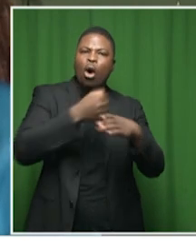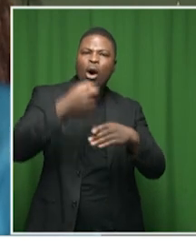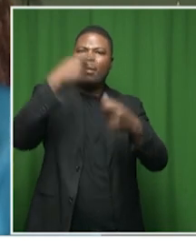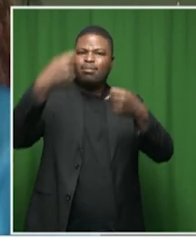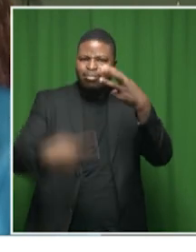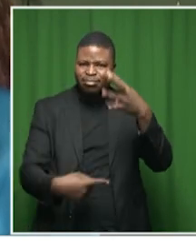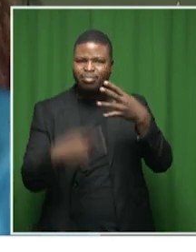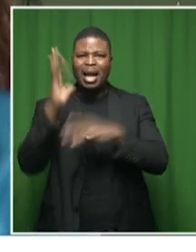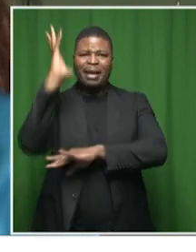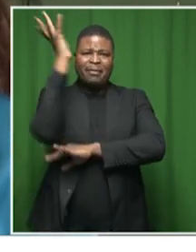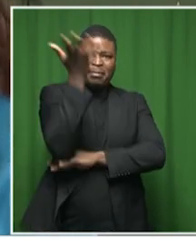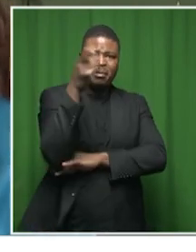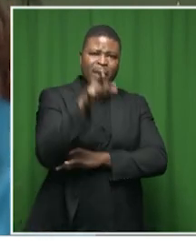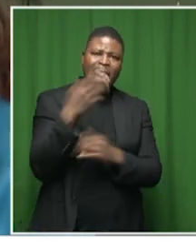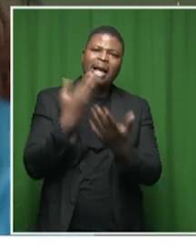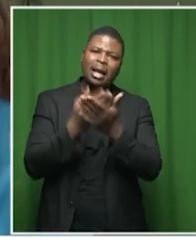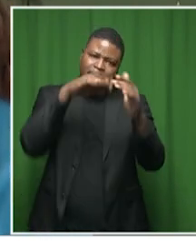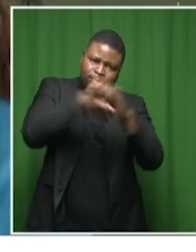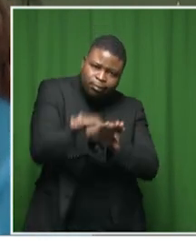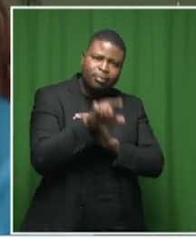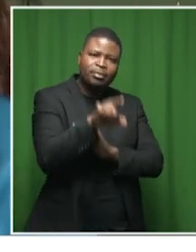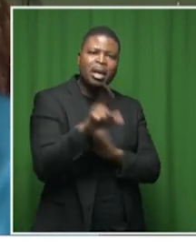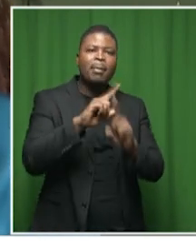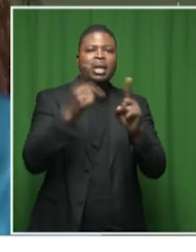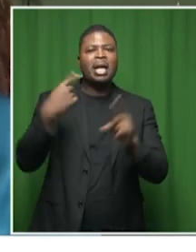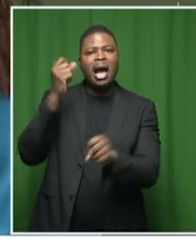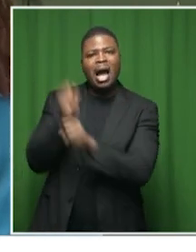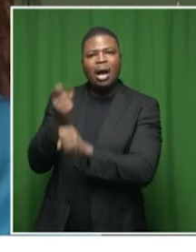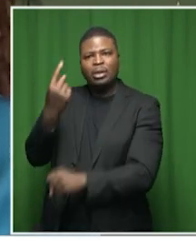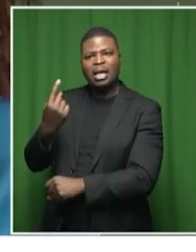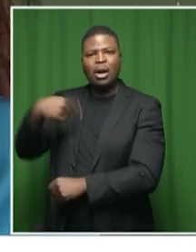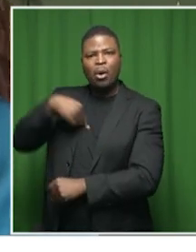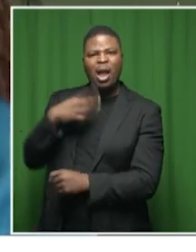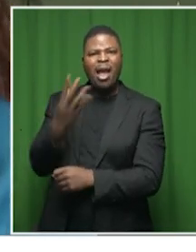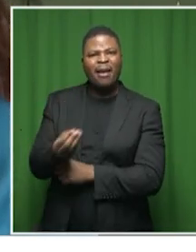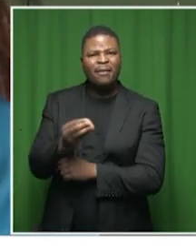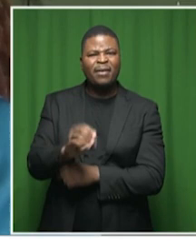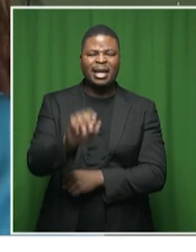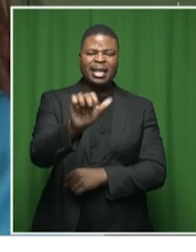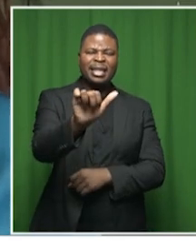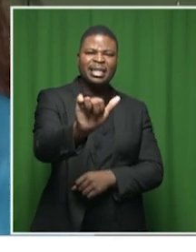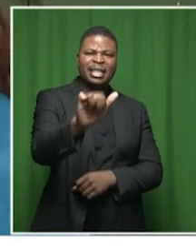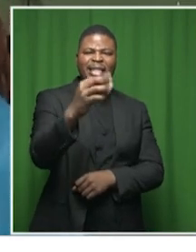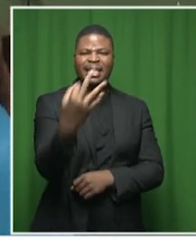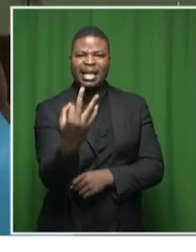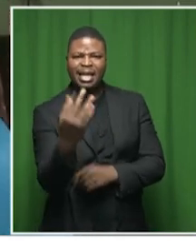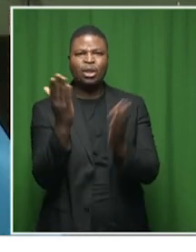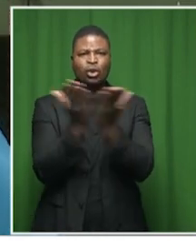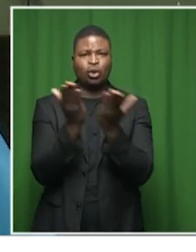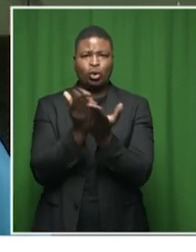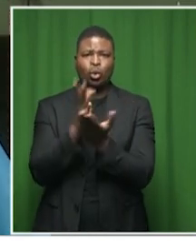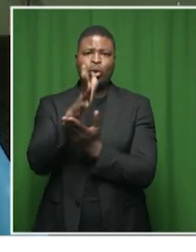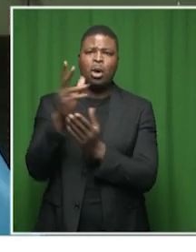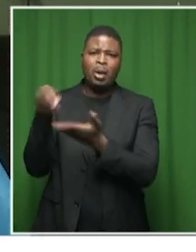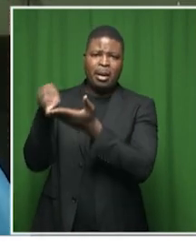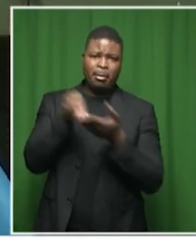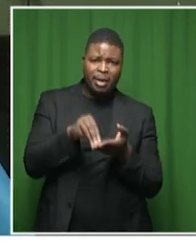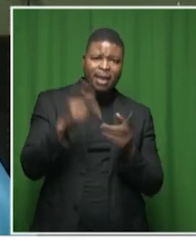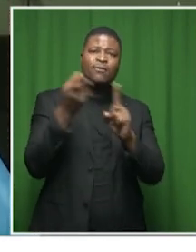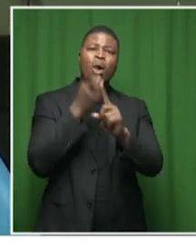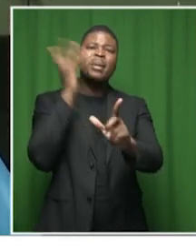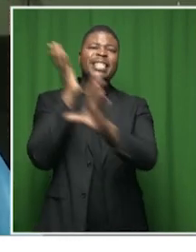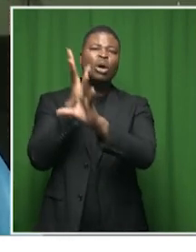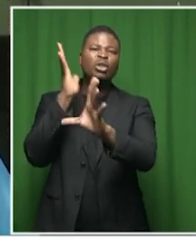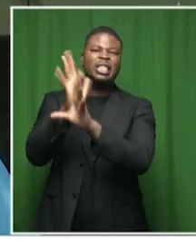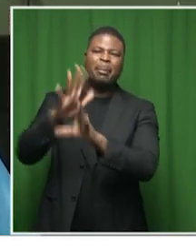and in Gauteng we're bringing approximately 63 schools schools from all the townships of